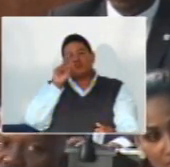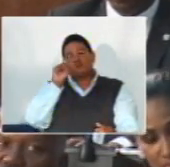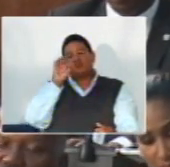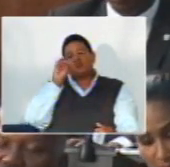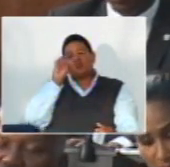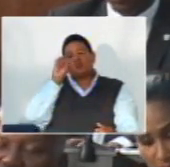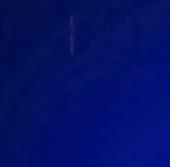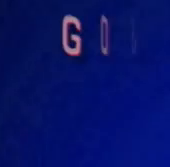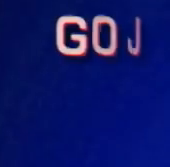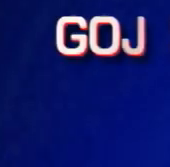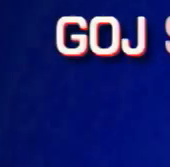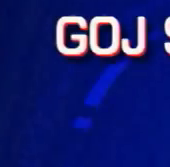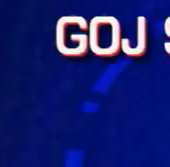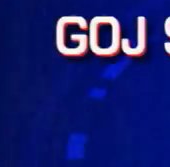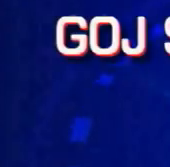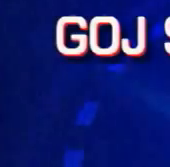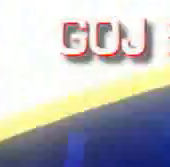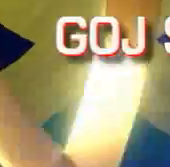the nutraceuticals industry.